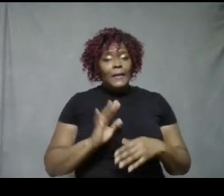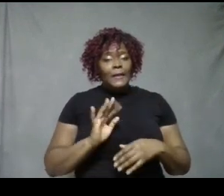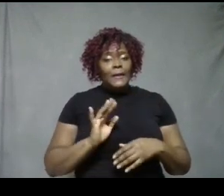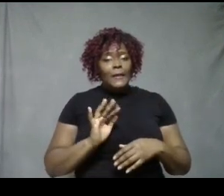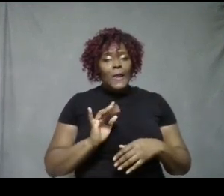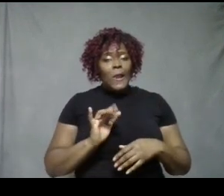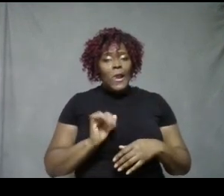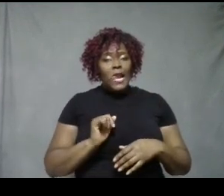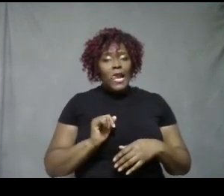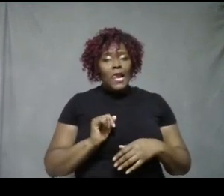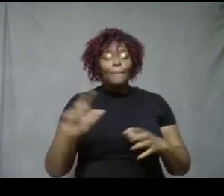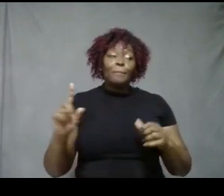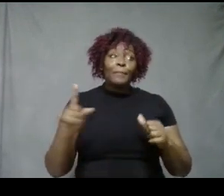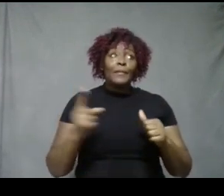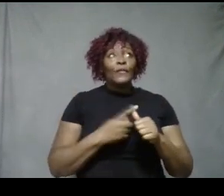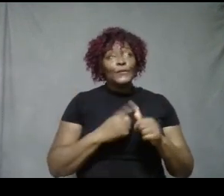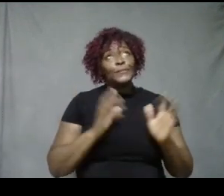First of all,